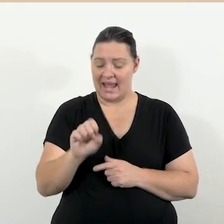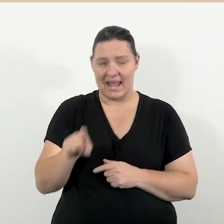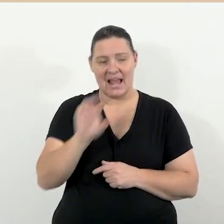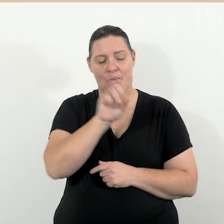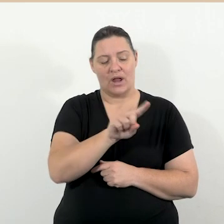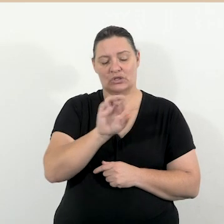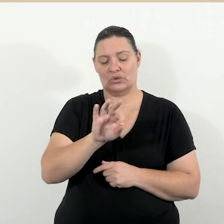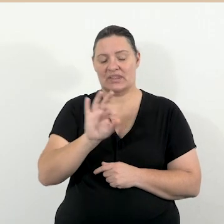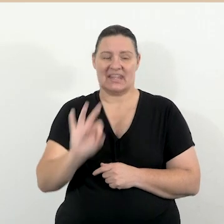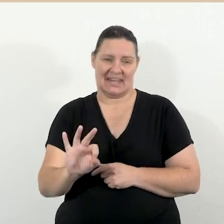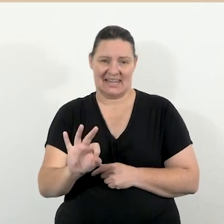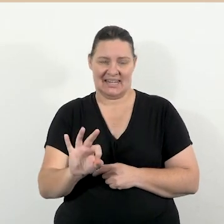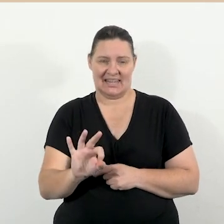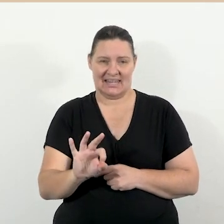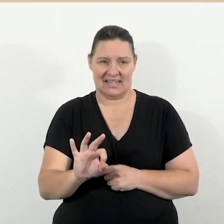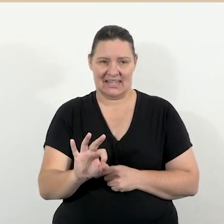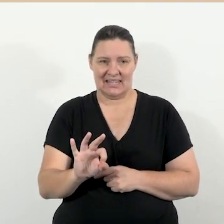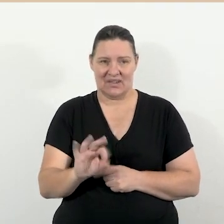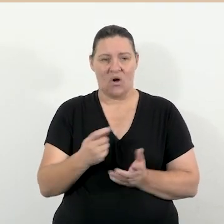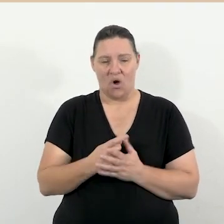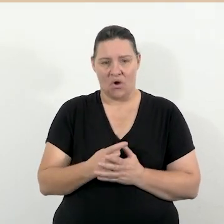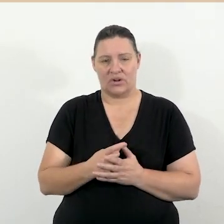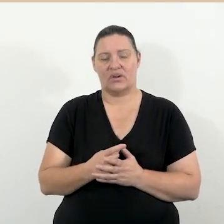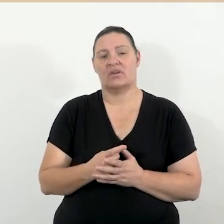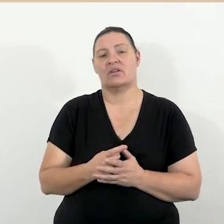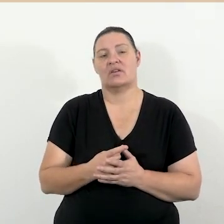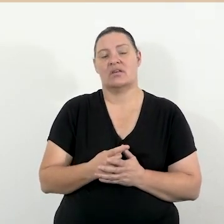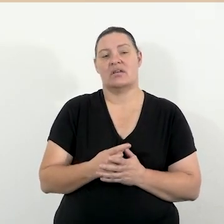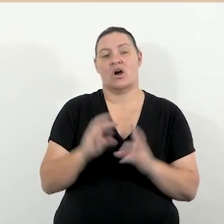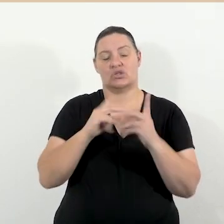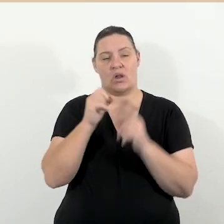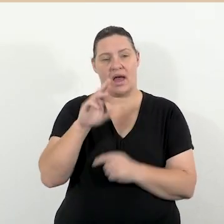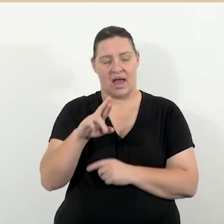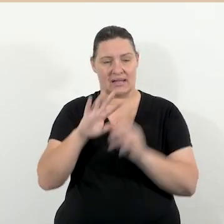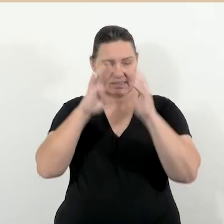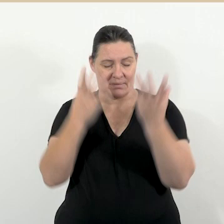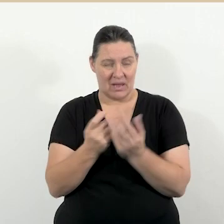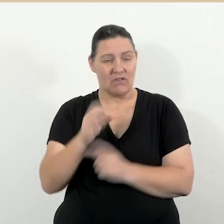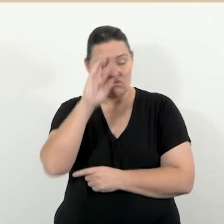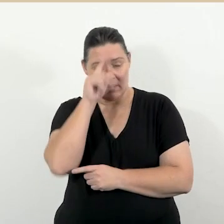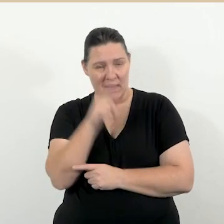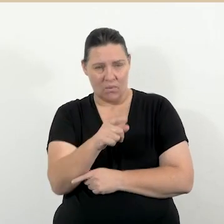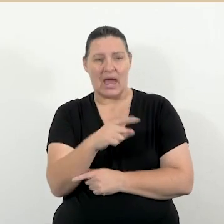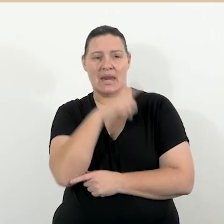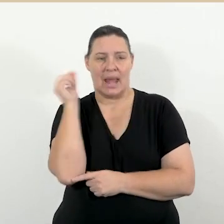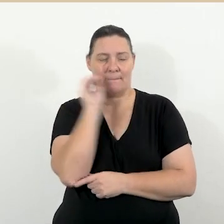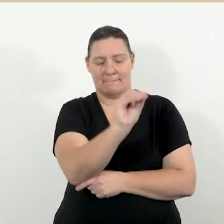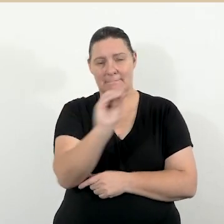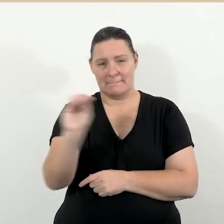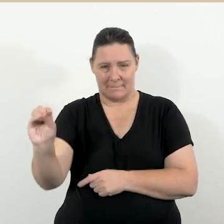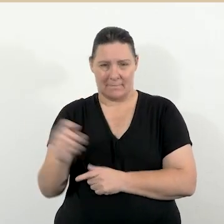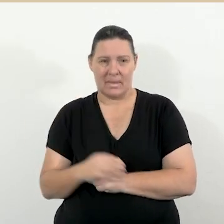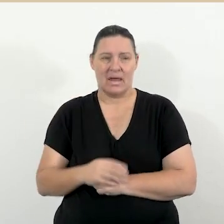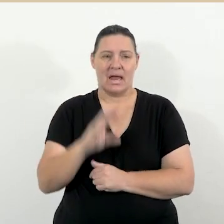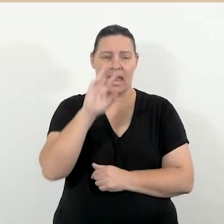on planet number 3 on our solar system. Now, if we remember our planets very well, we can name them. We can say